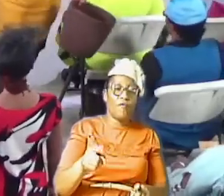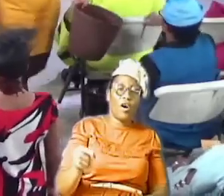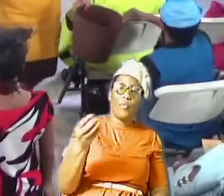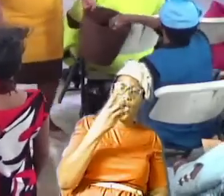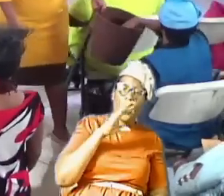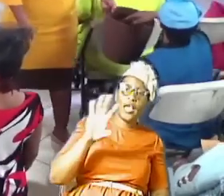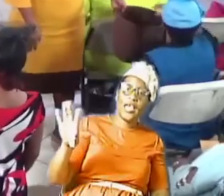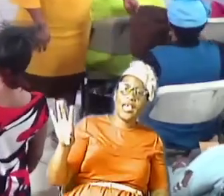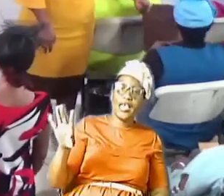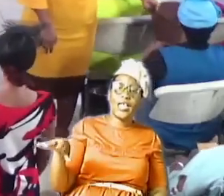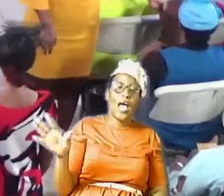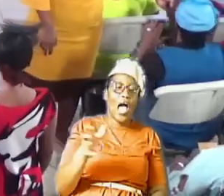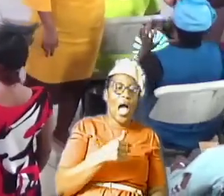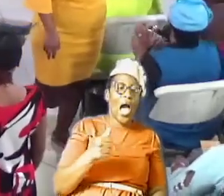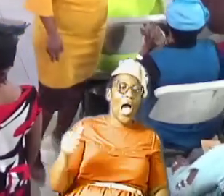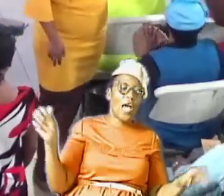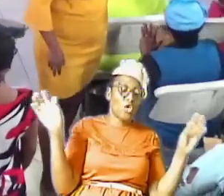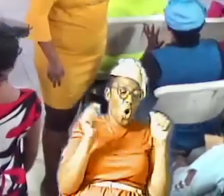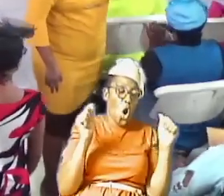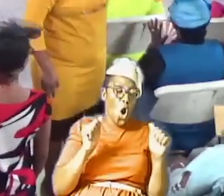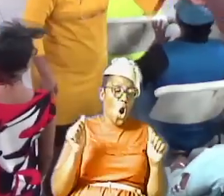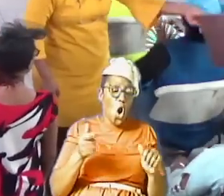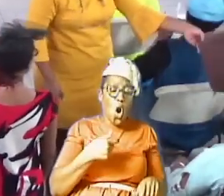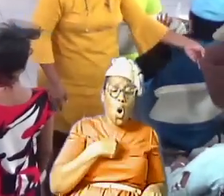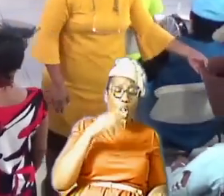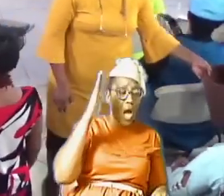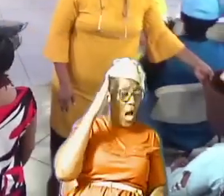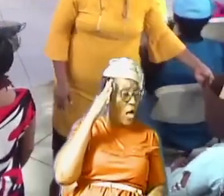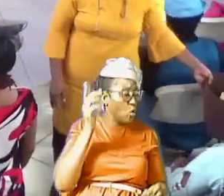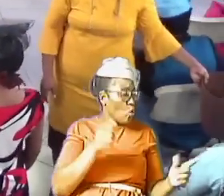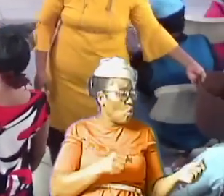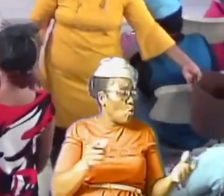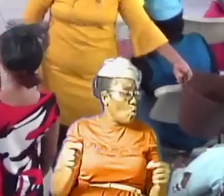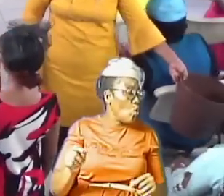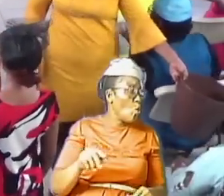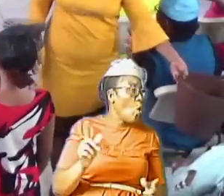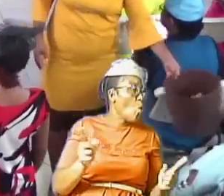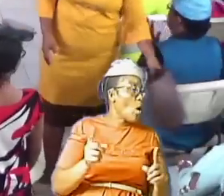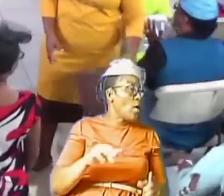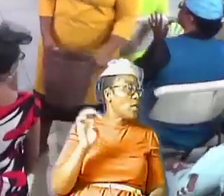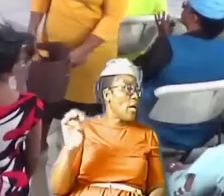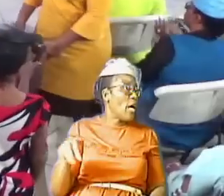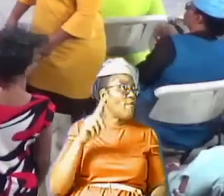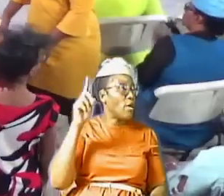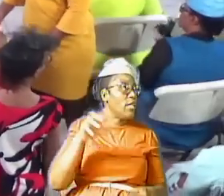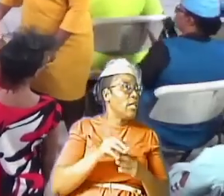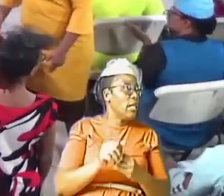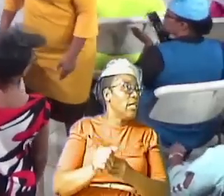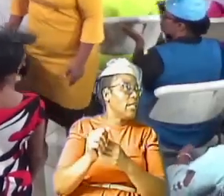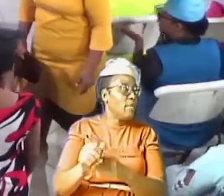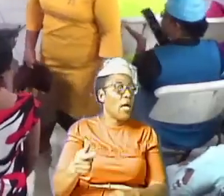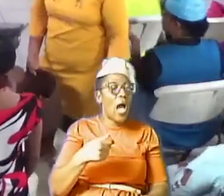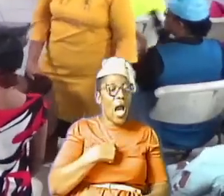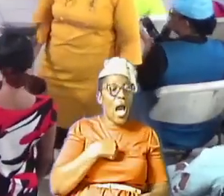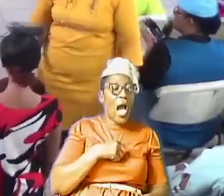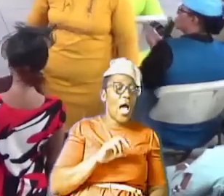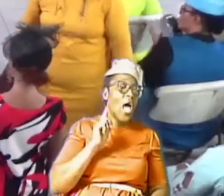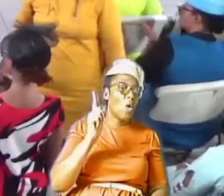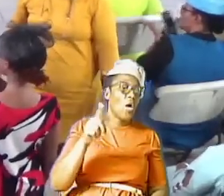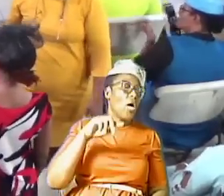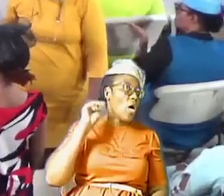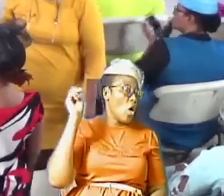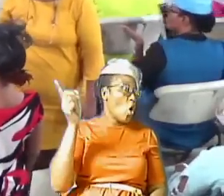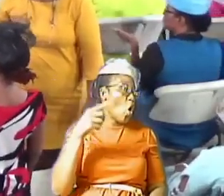He's protecting me from the heat and cold. I'll do whatsoever He bids